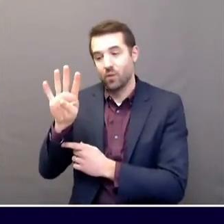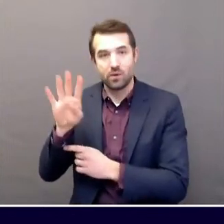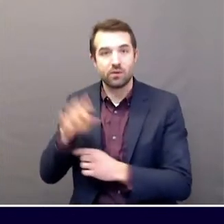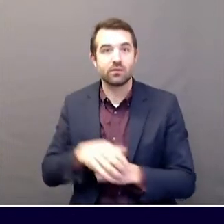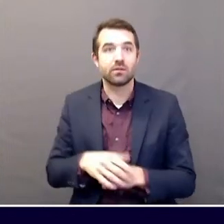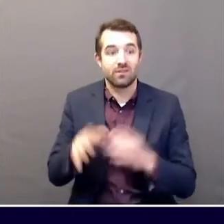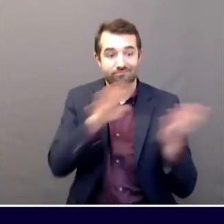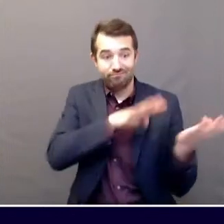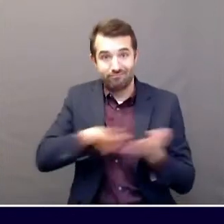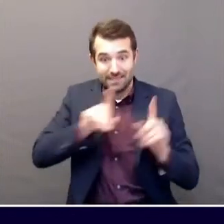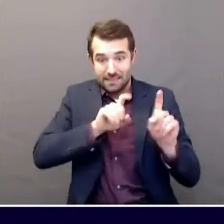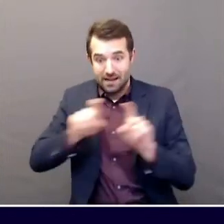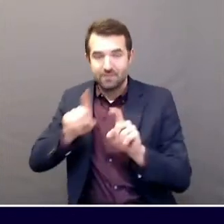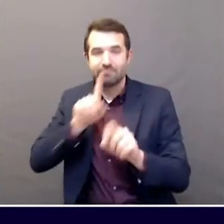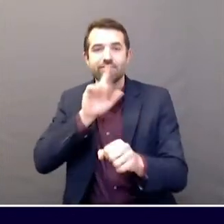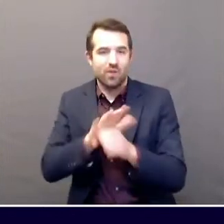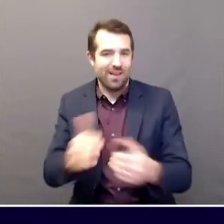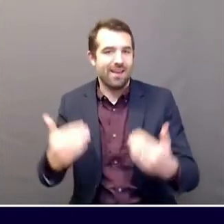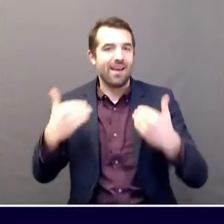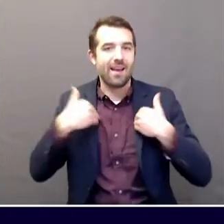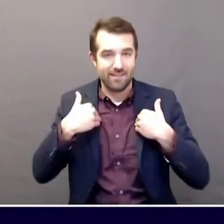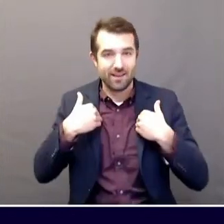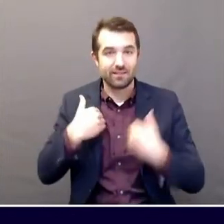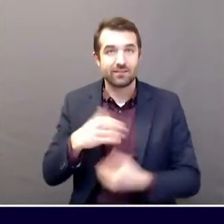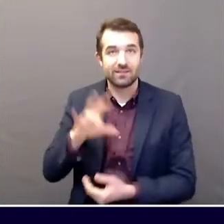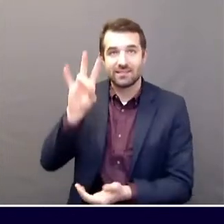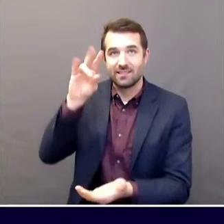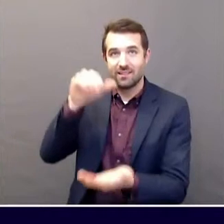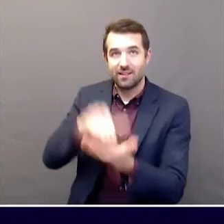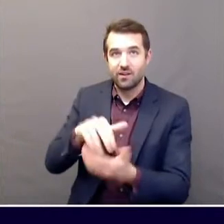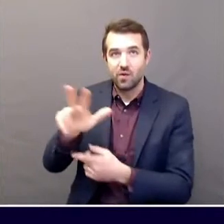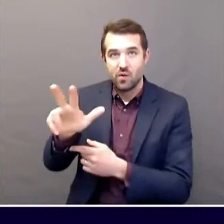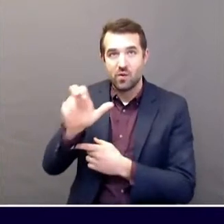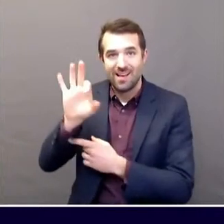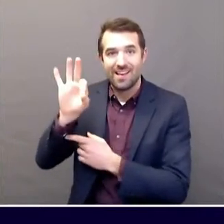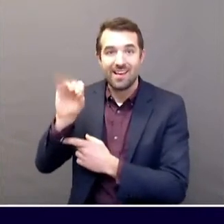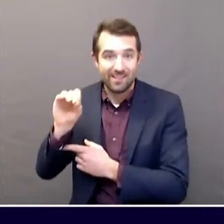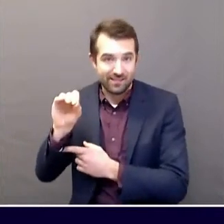7,390 are probable cases. Cumulatively,